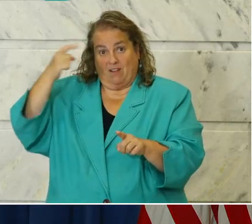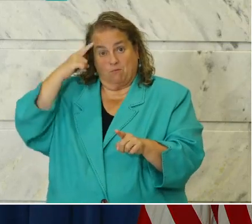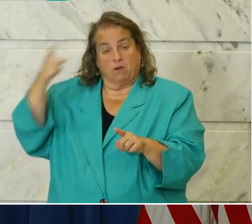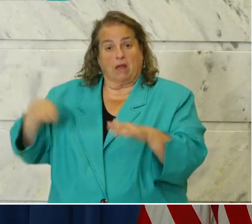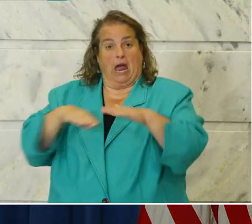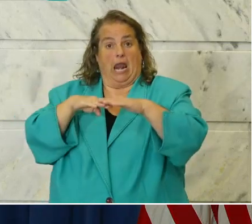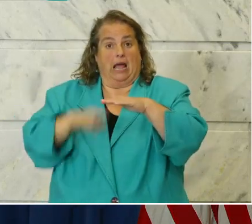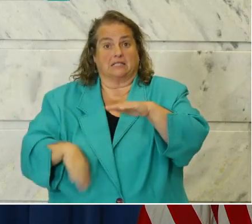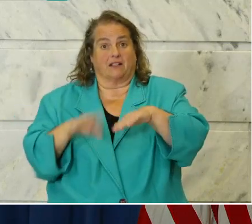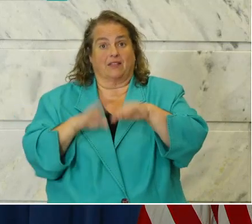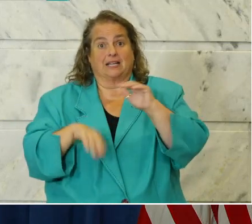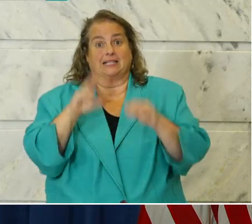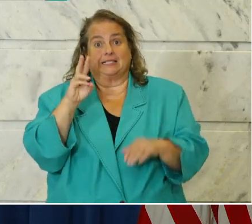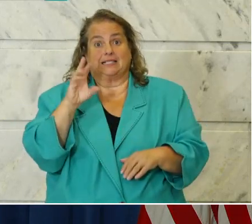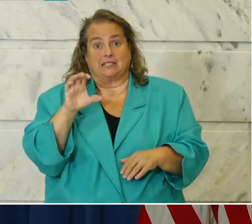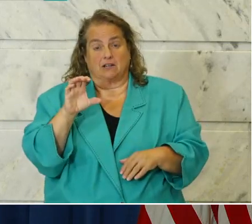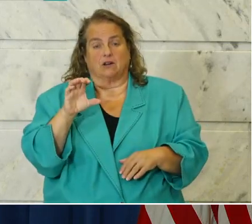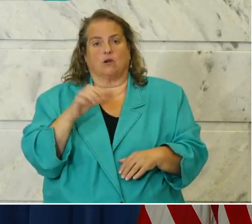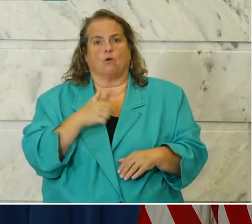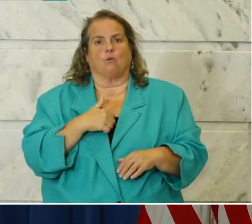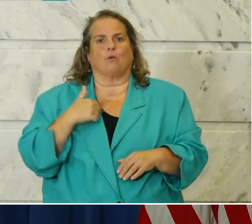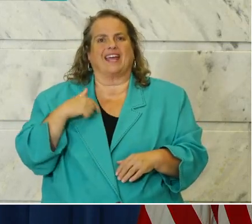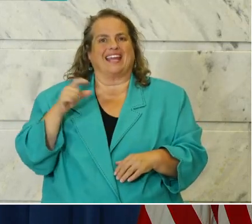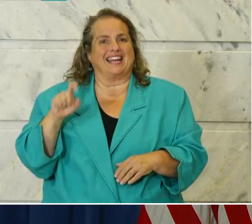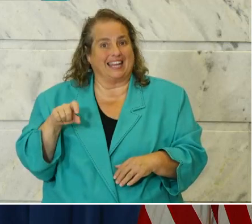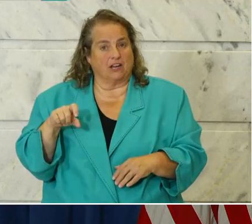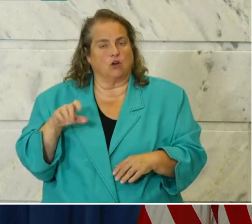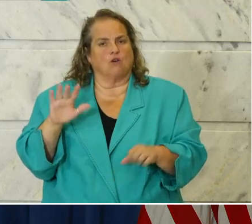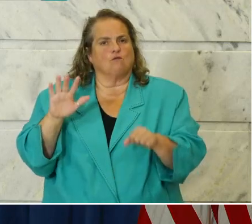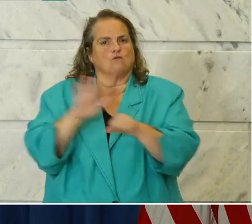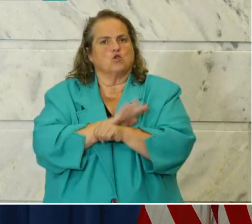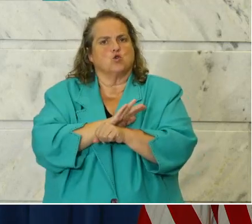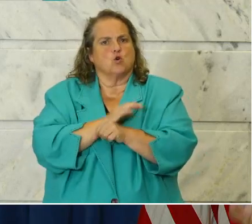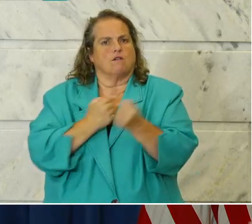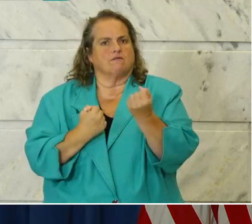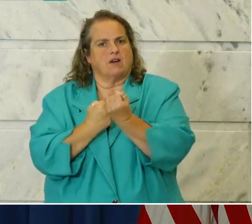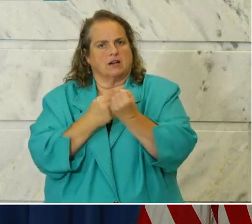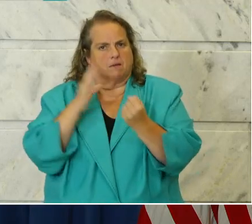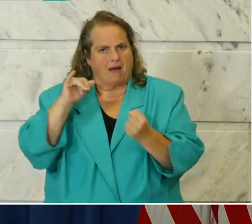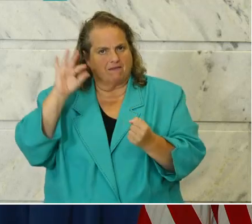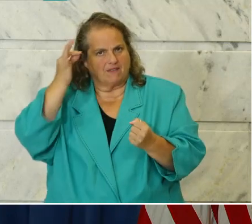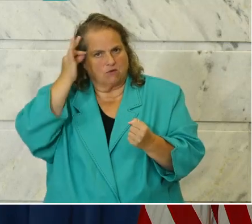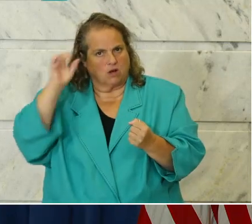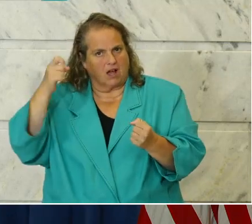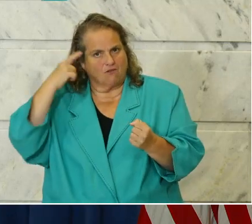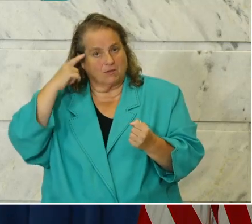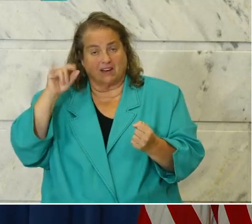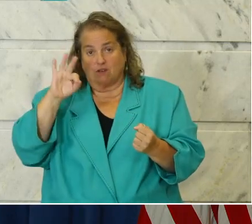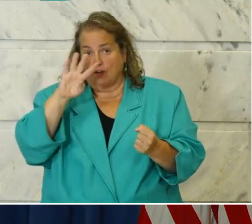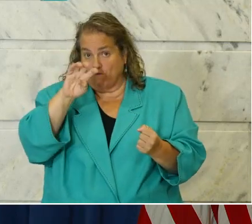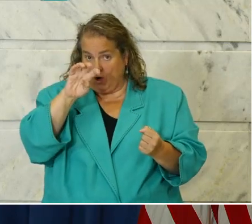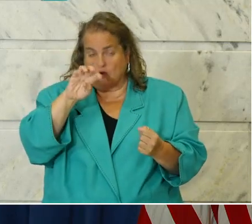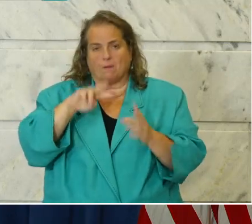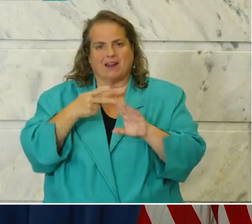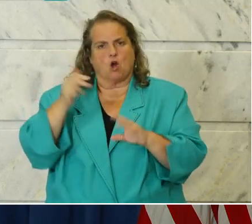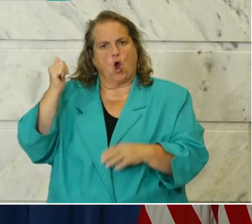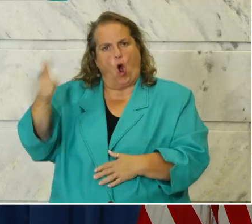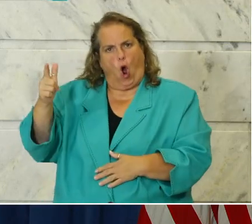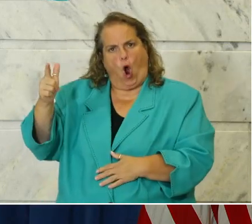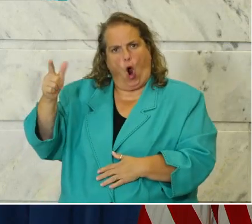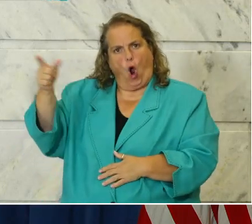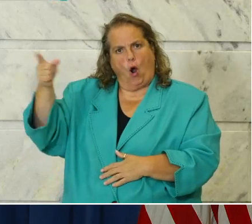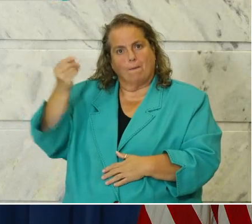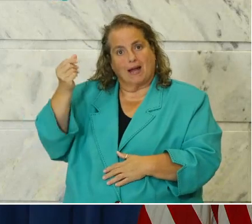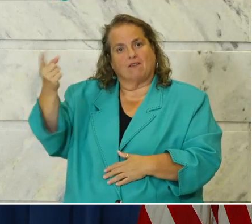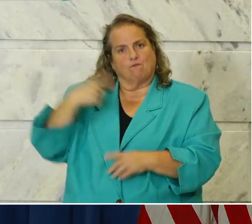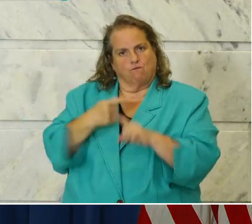that, we need it, one, to be fully funded by the federal government. If they're going to choose $400, it needs to all come from there. But it needs